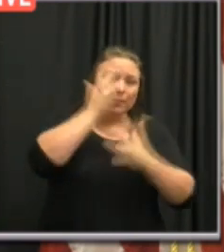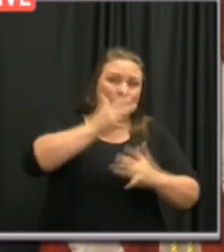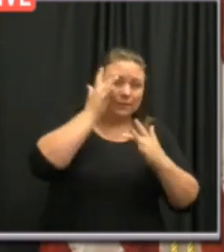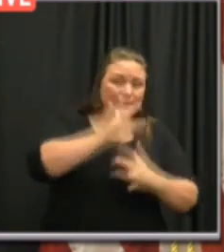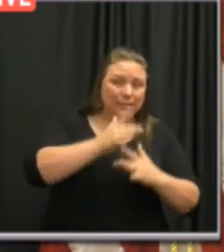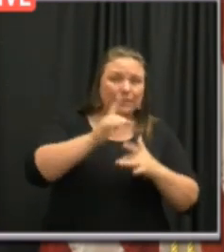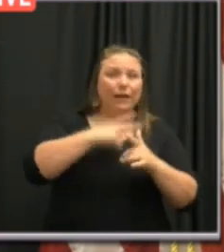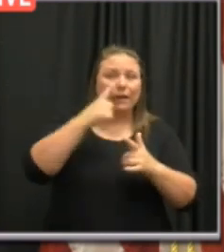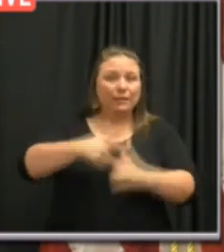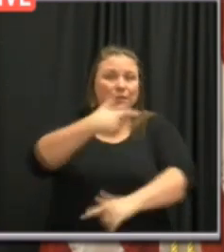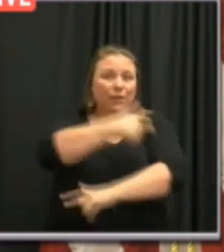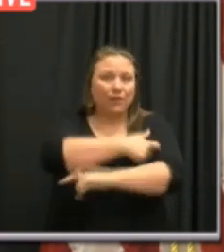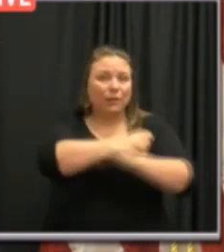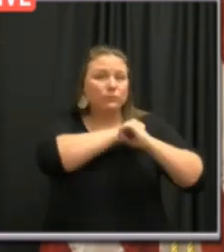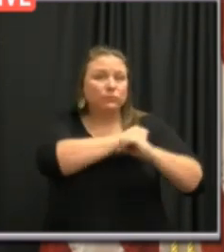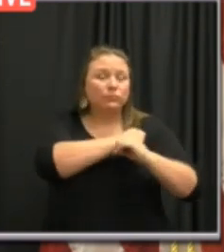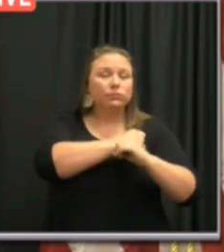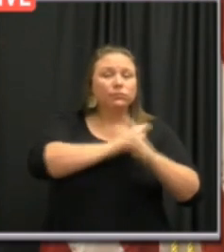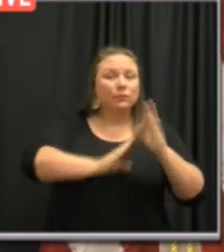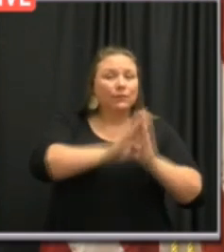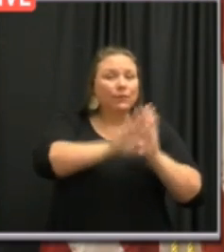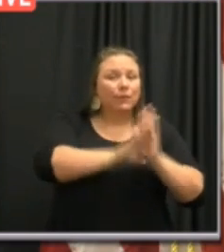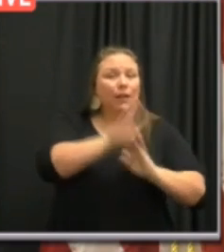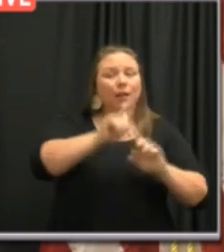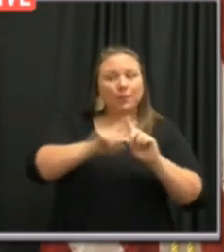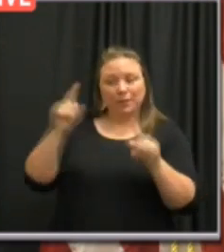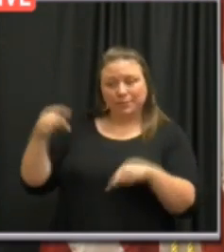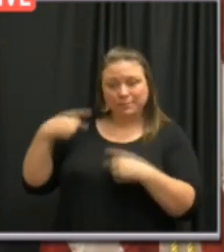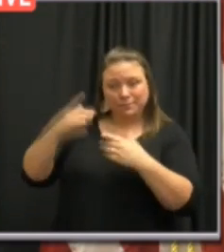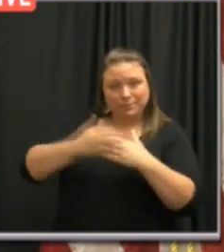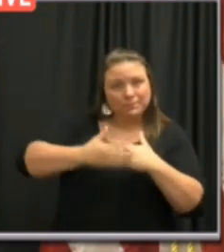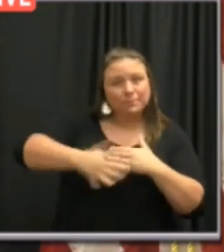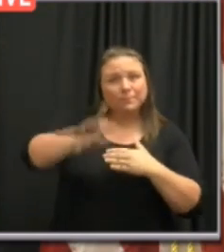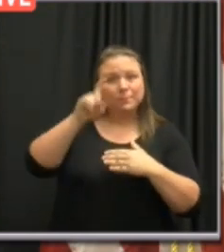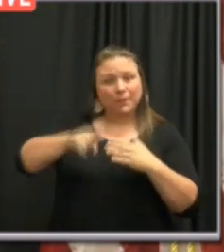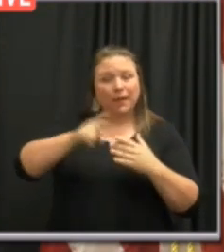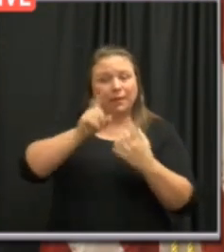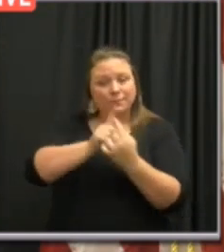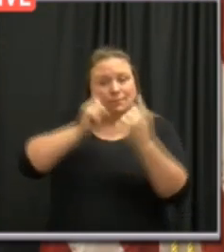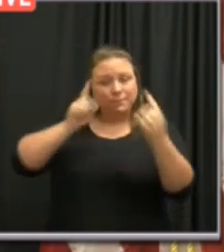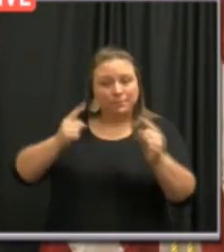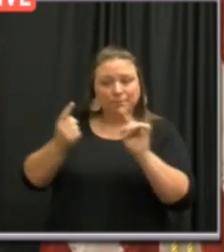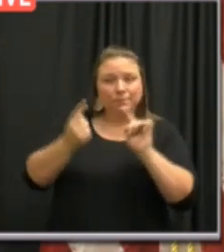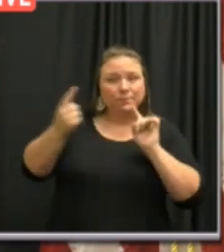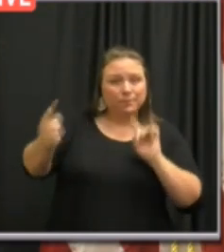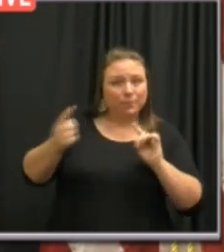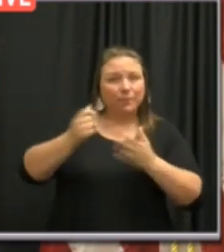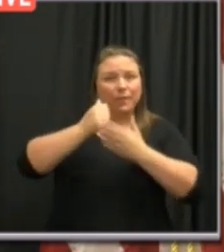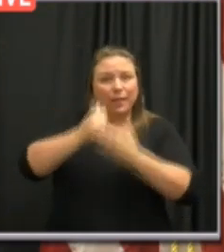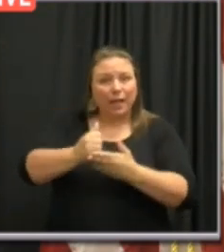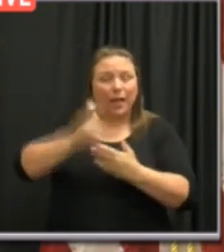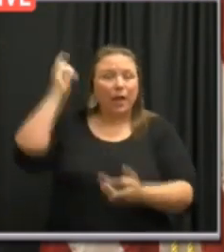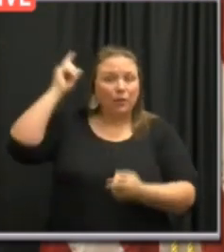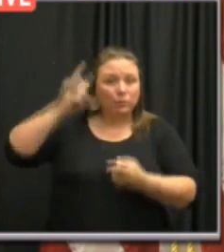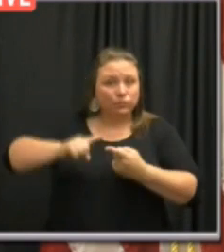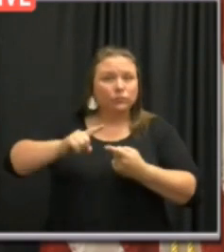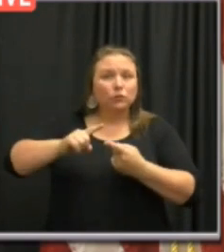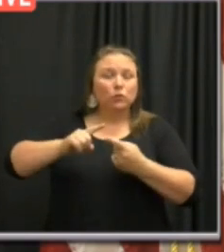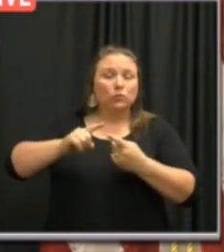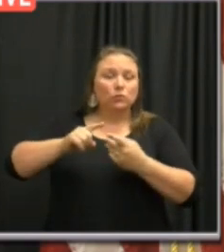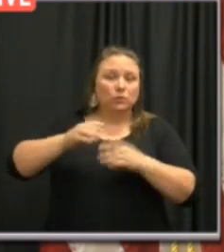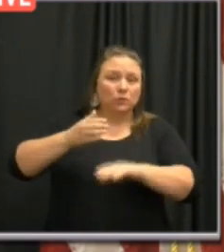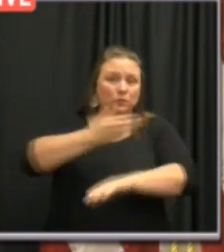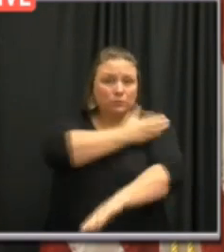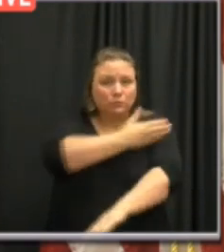we must continue to observe necessary public health protocols to prevent the loss of our hard-earned